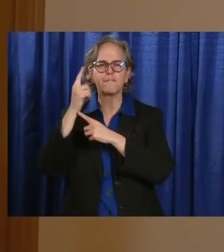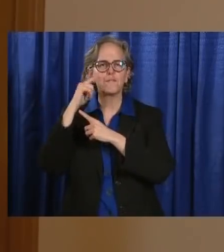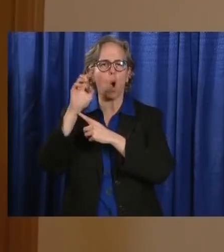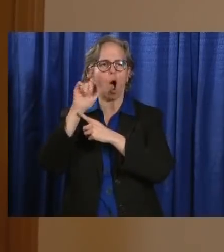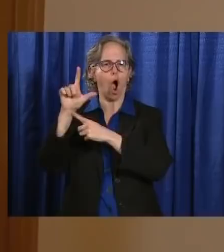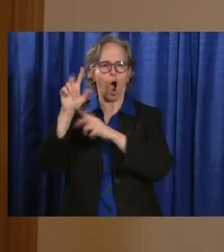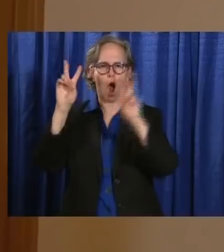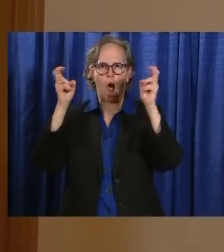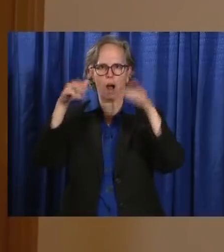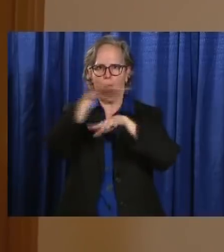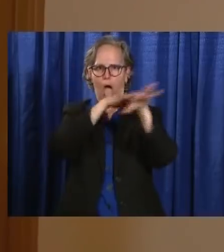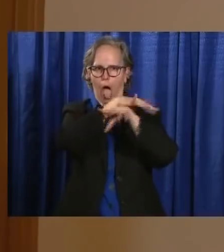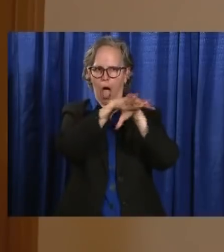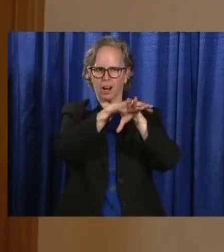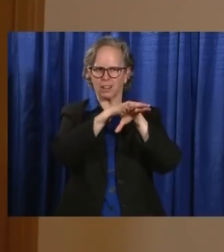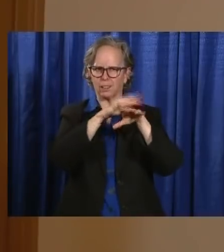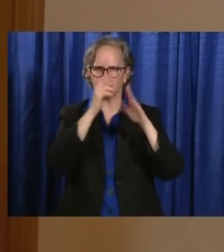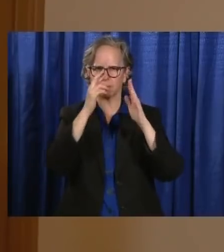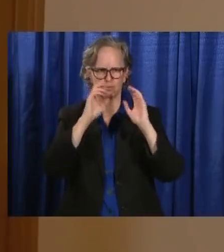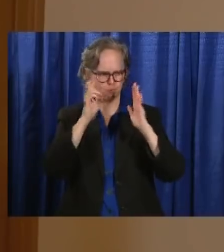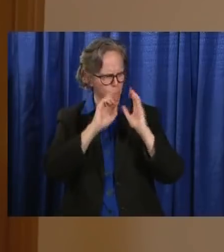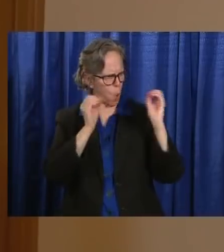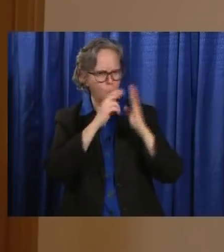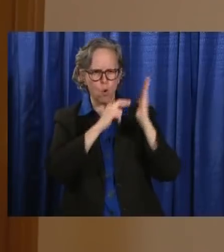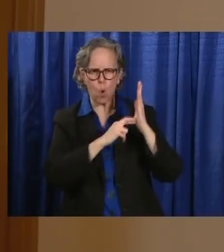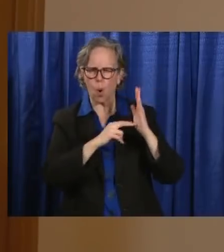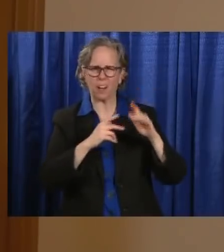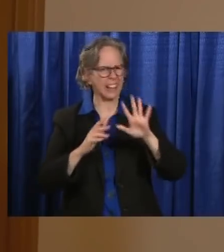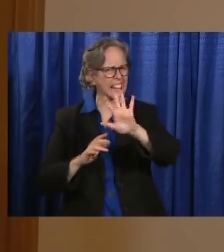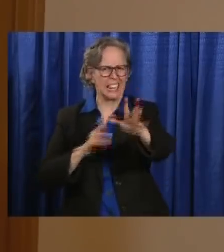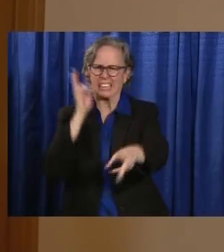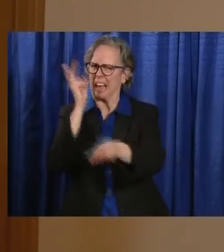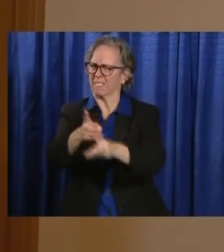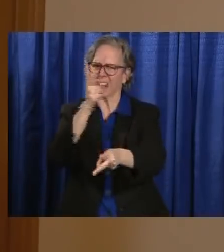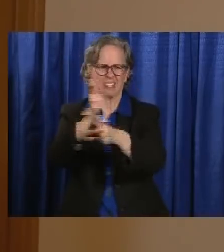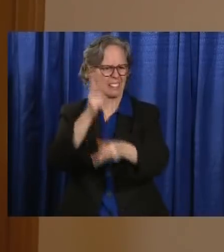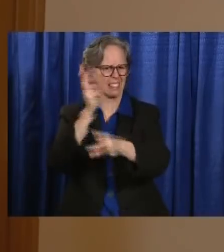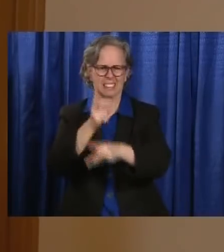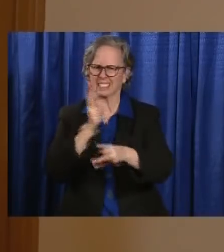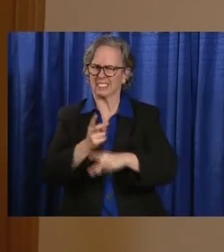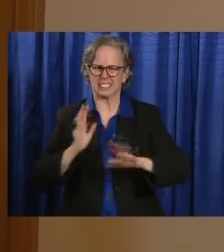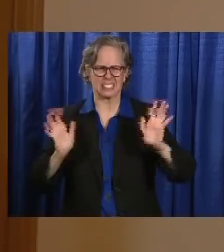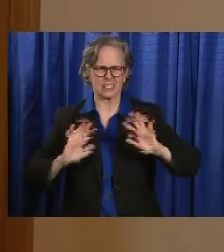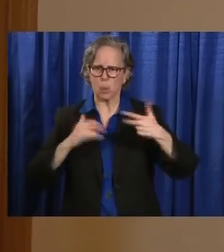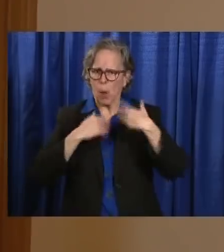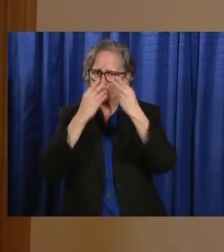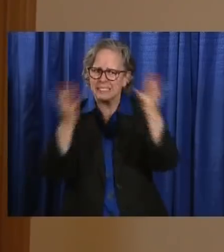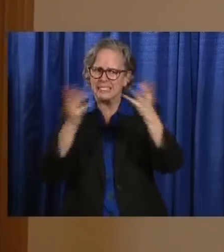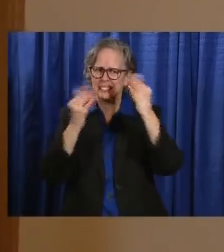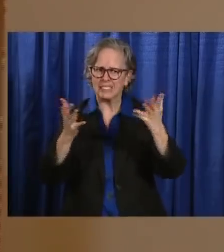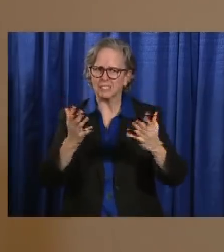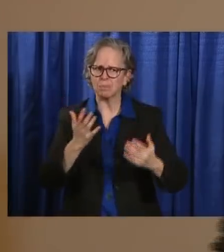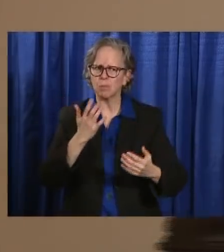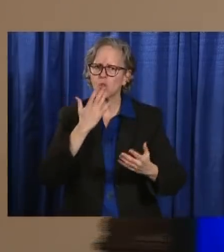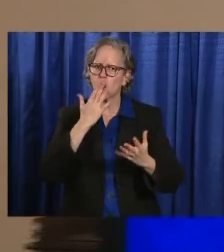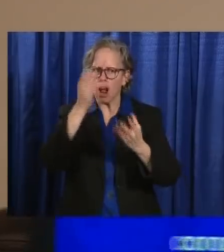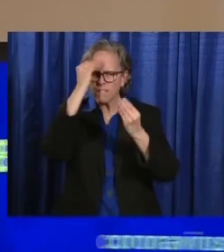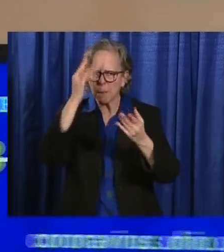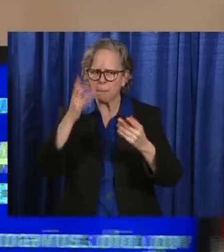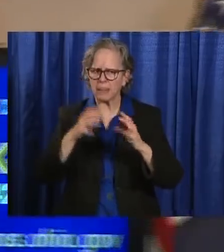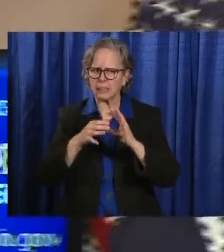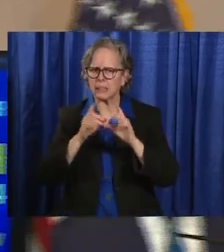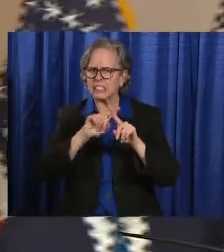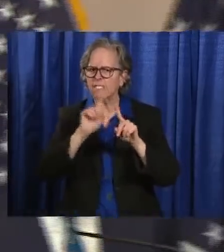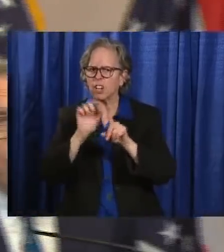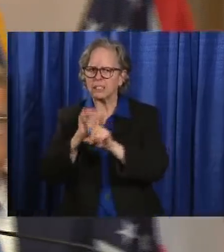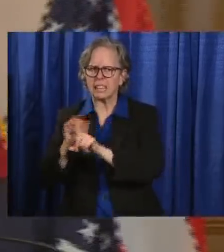Really, really, really be careful out there, folks, and we'll try to get you good information when we hear of these scams. Governor and Lieutenant